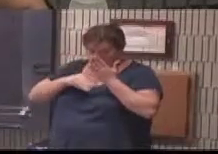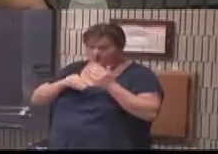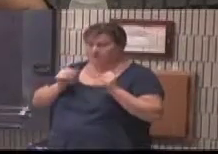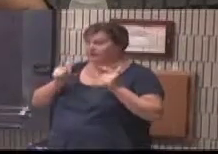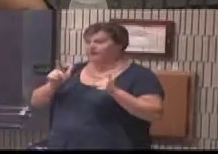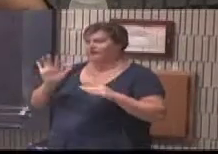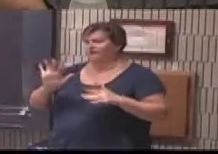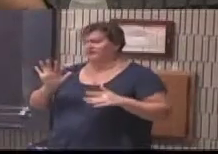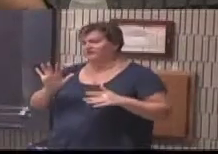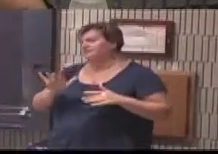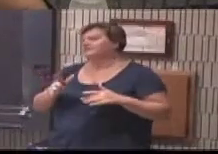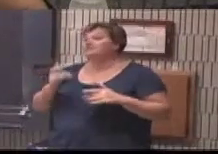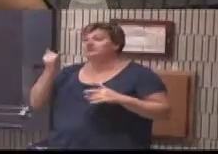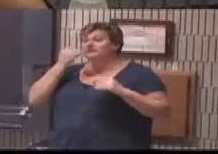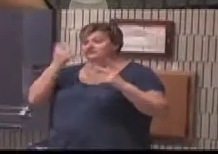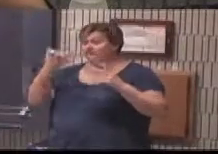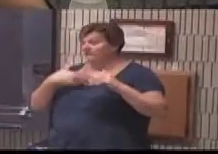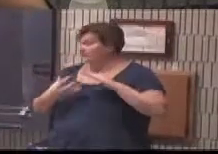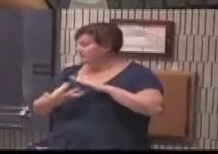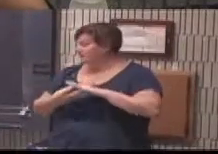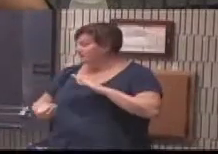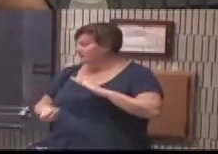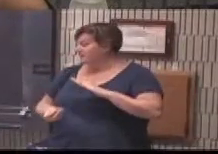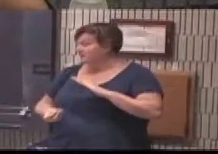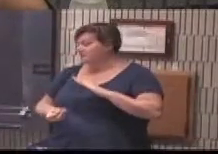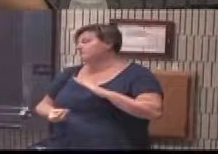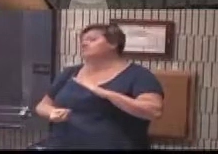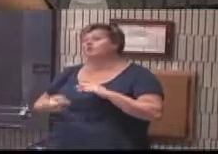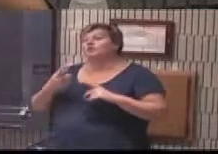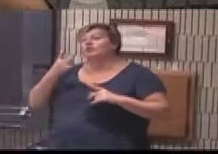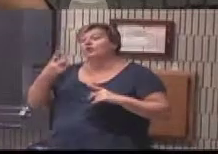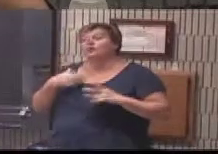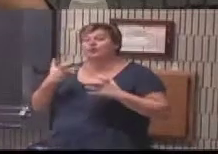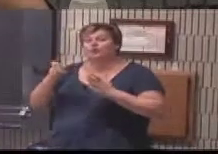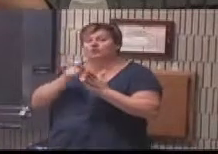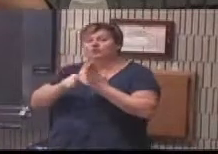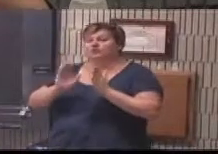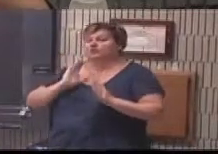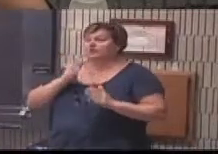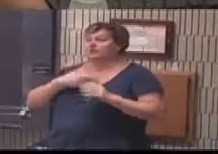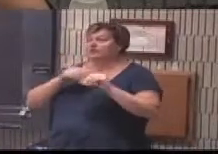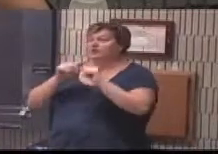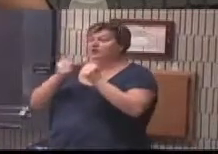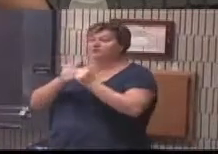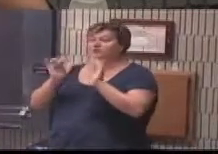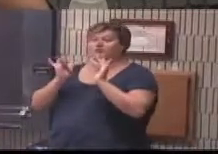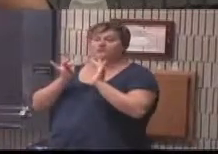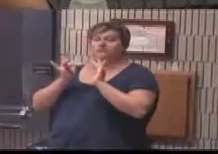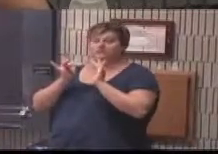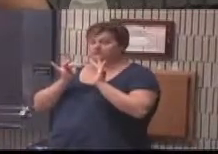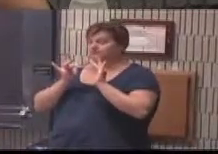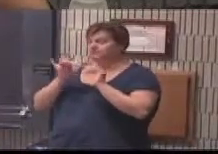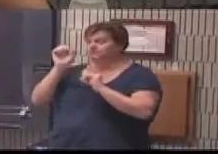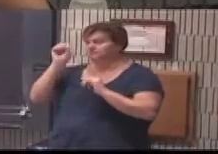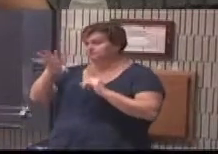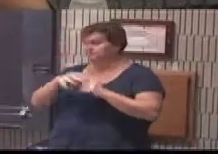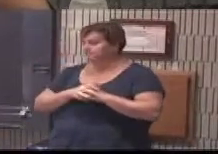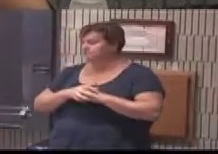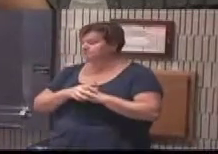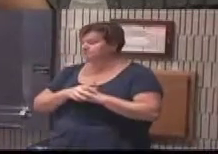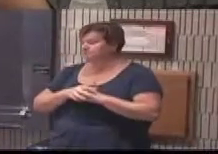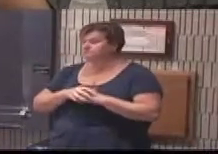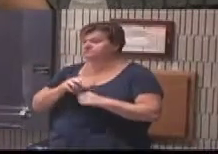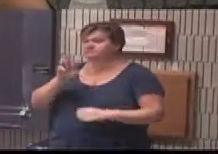I have copies of it if anybody wants it. If there's one thing I'd like you to write down, it is our agency's website, and I'll give you that.